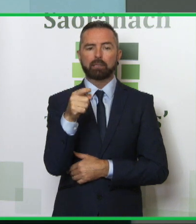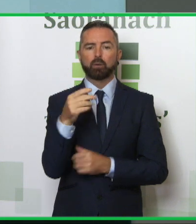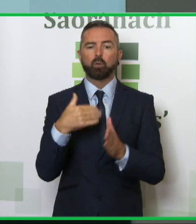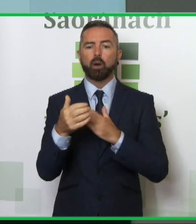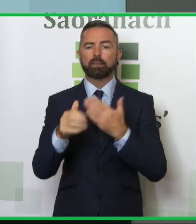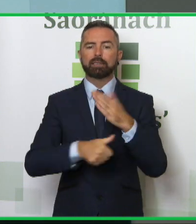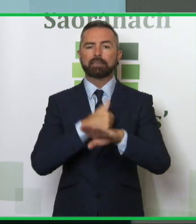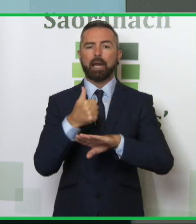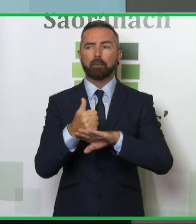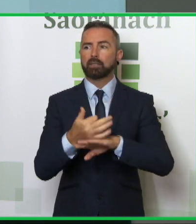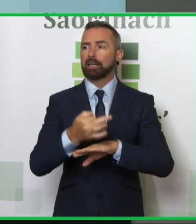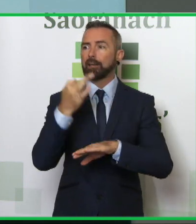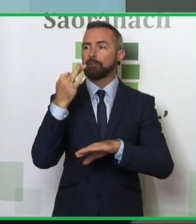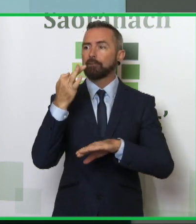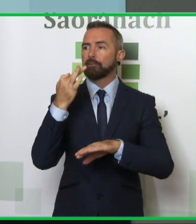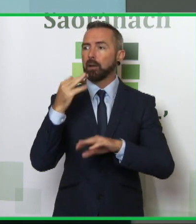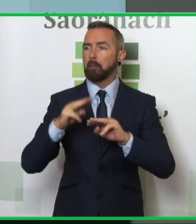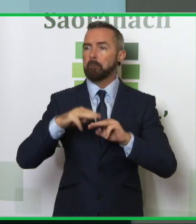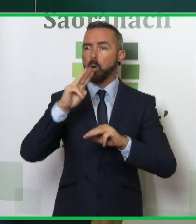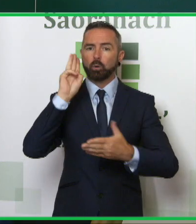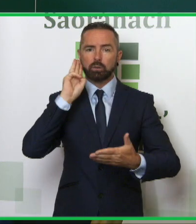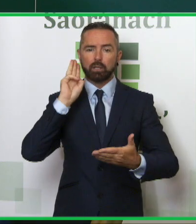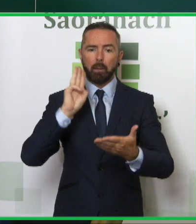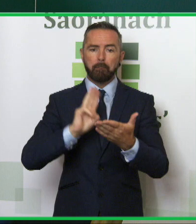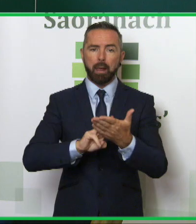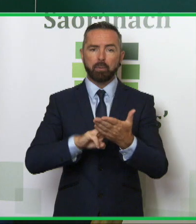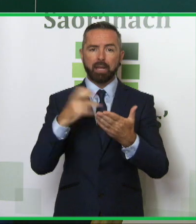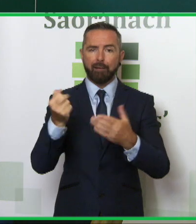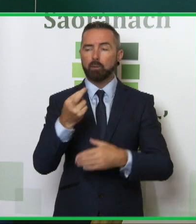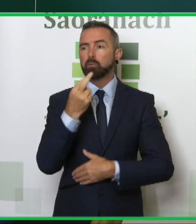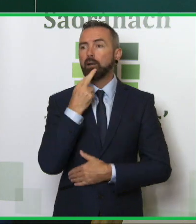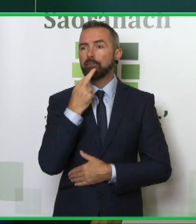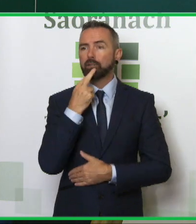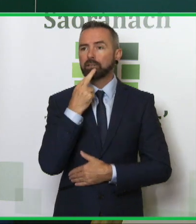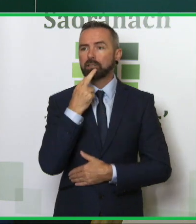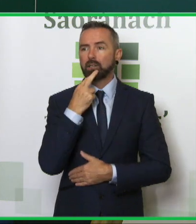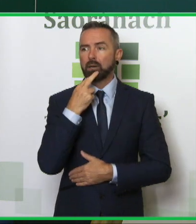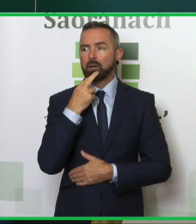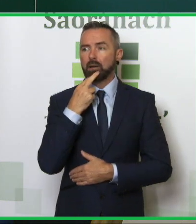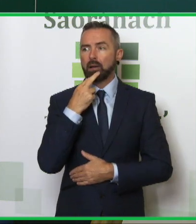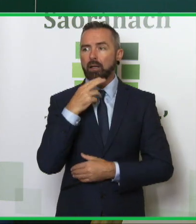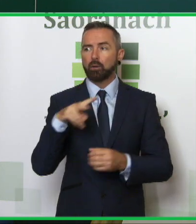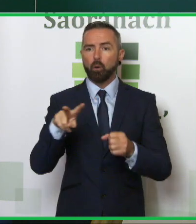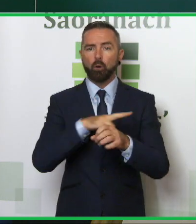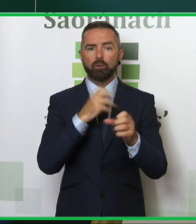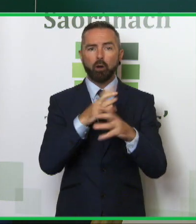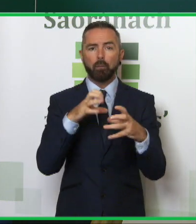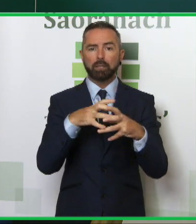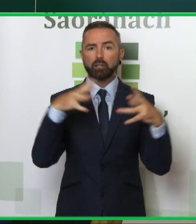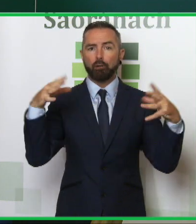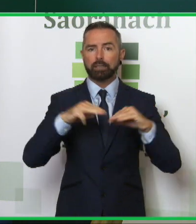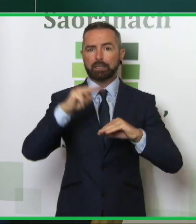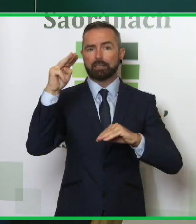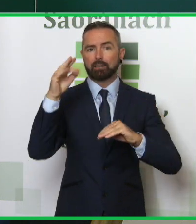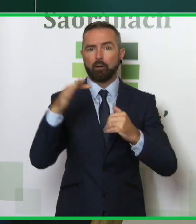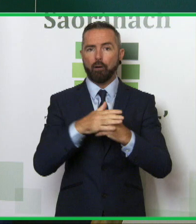whether or not the members of the Assembly have a preference, an overall majority in preference for any one of these particular